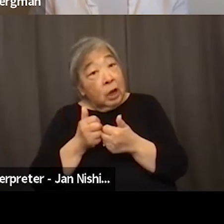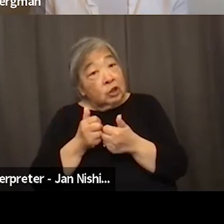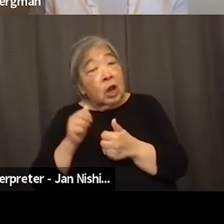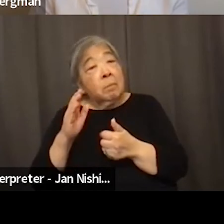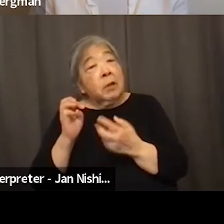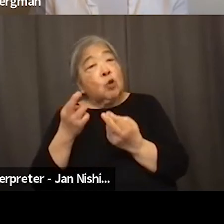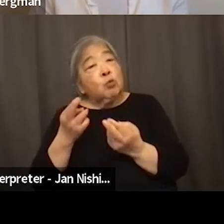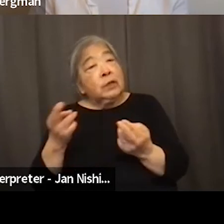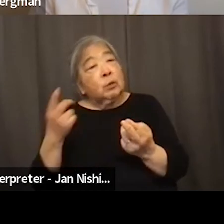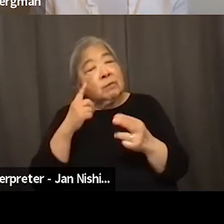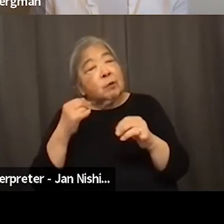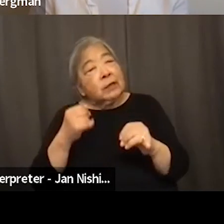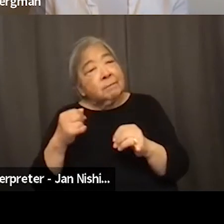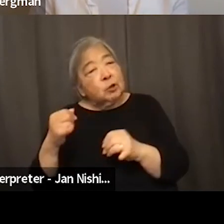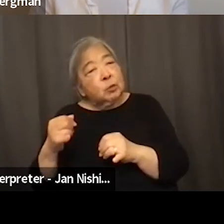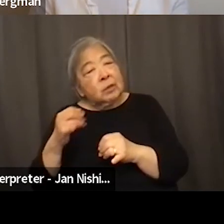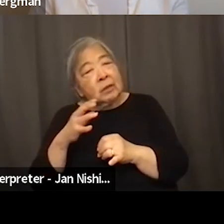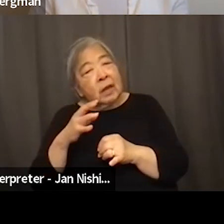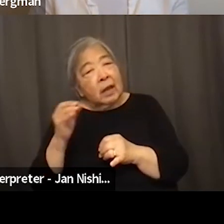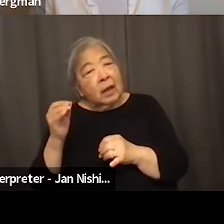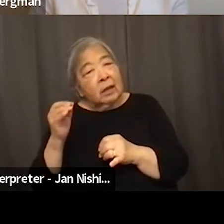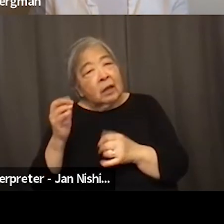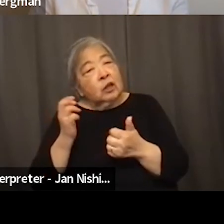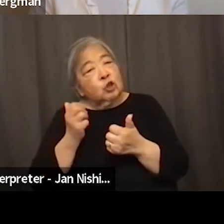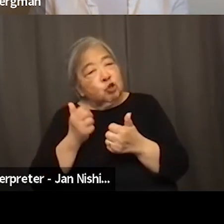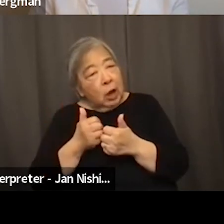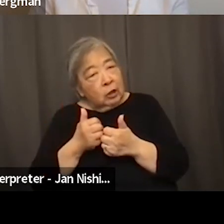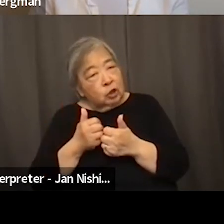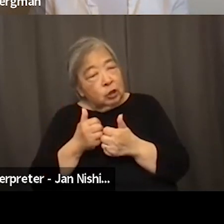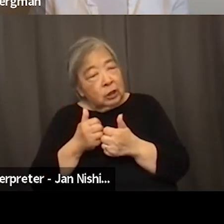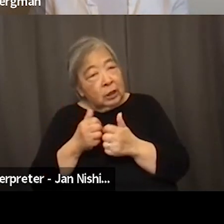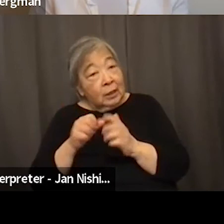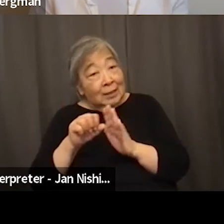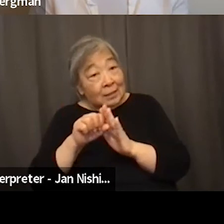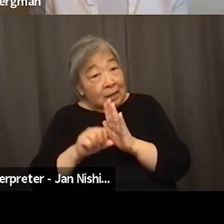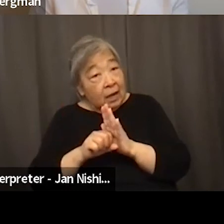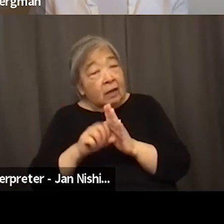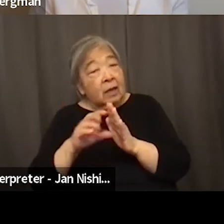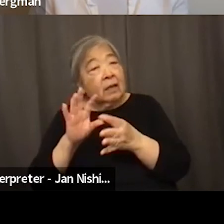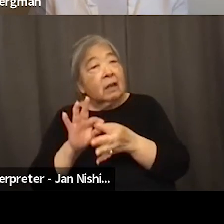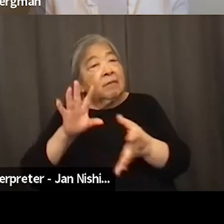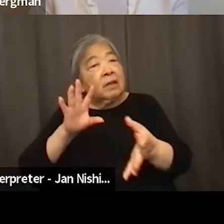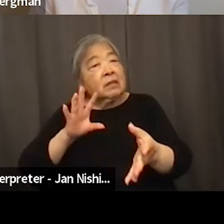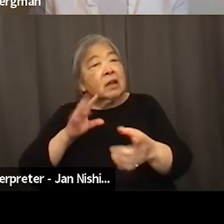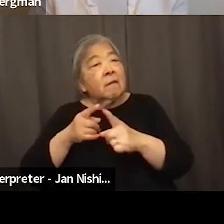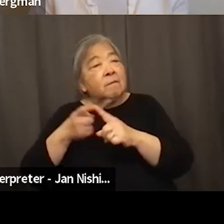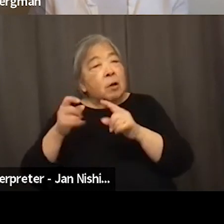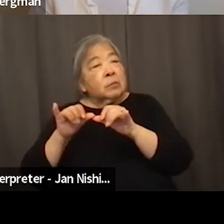for individuals, and while also challenging the state and divesting from